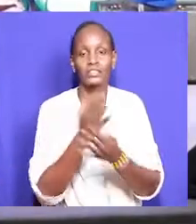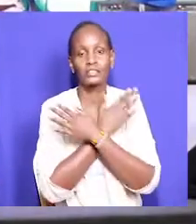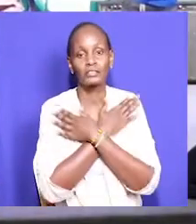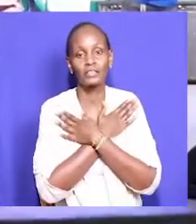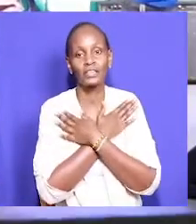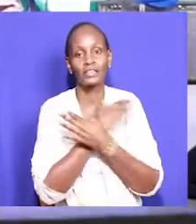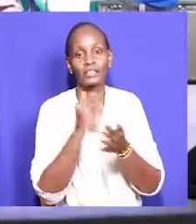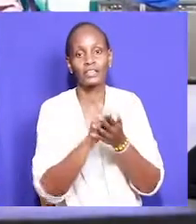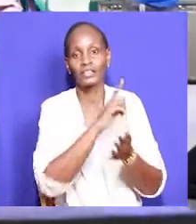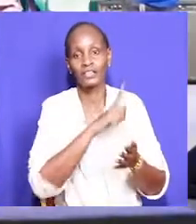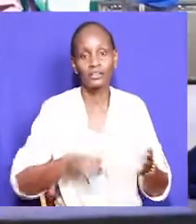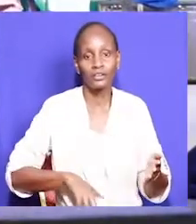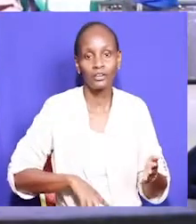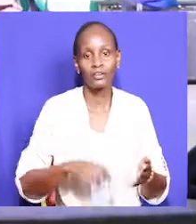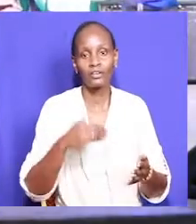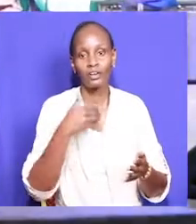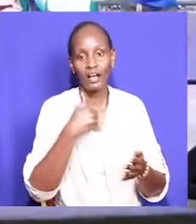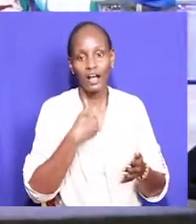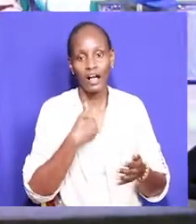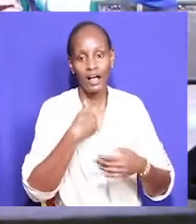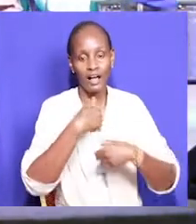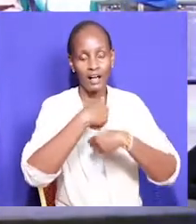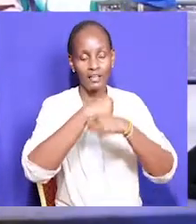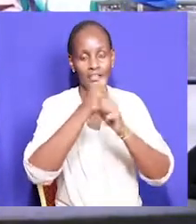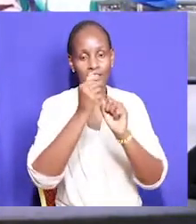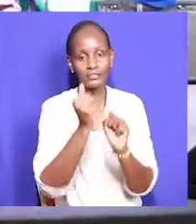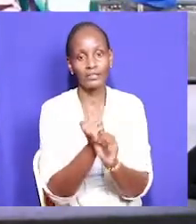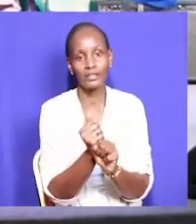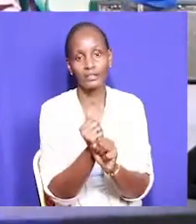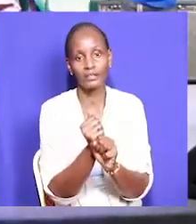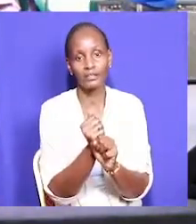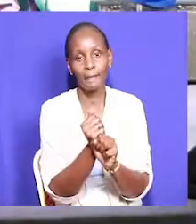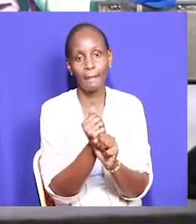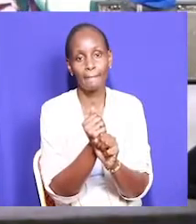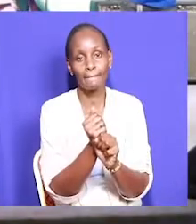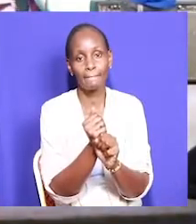This is the friend that the Lord has